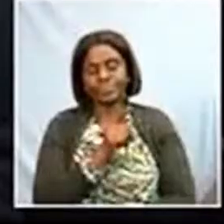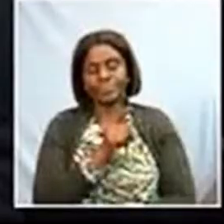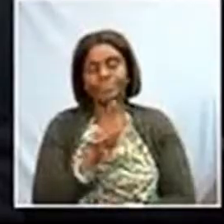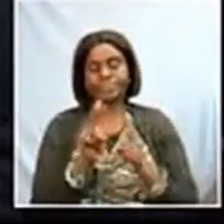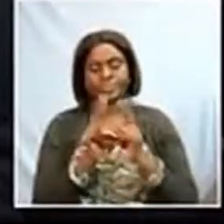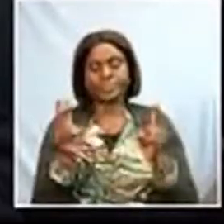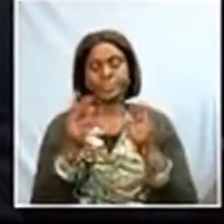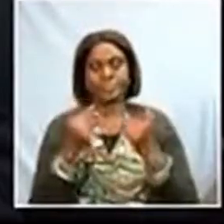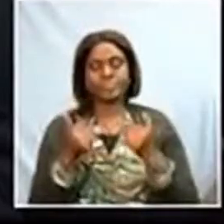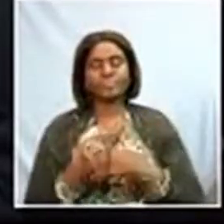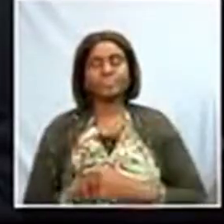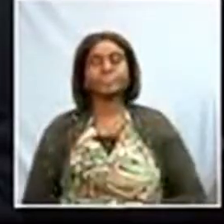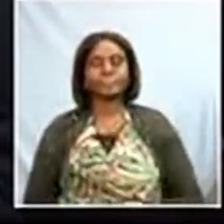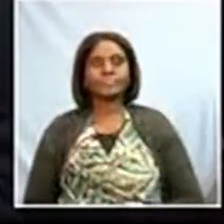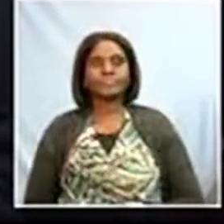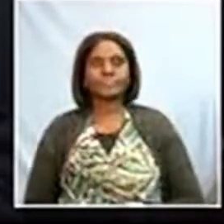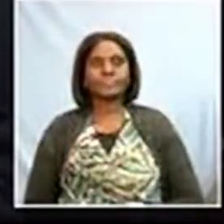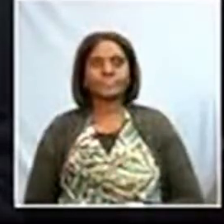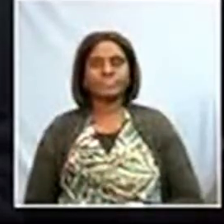So,